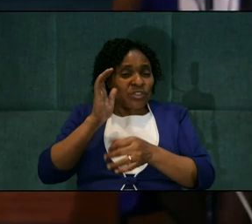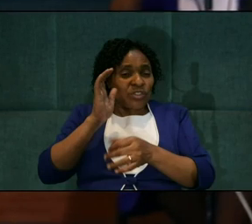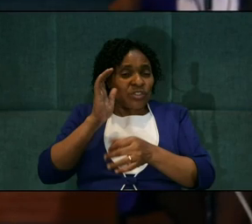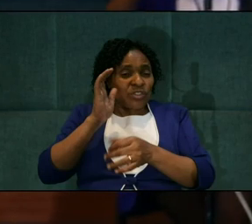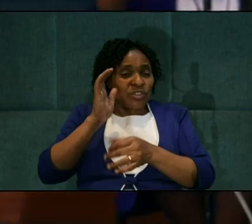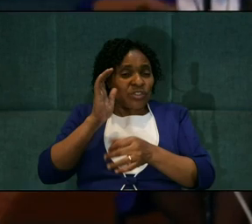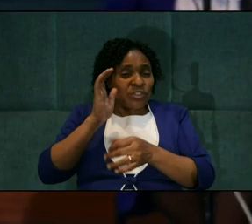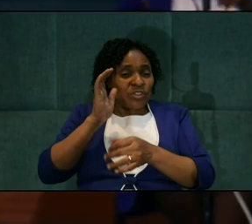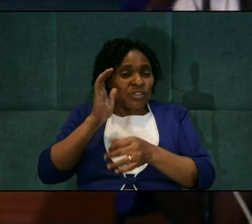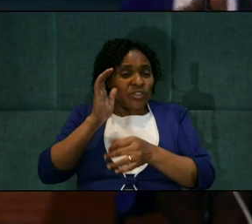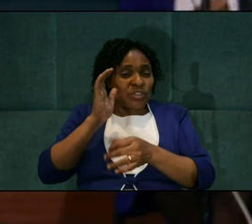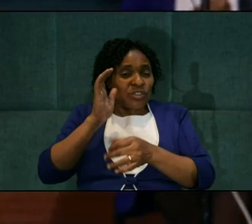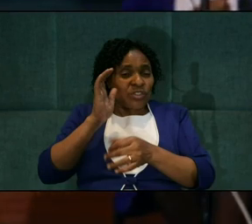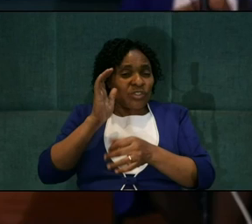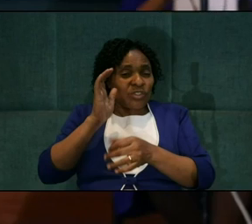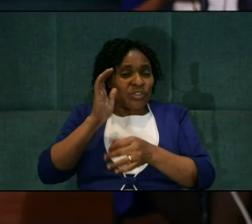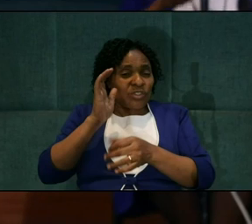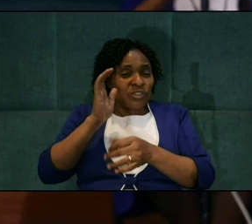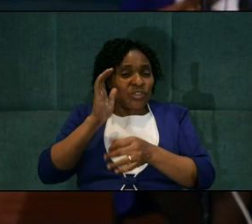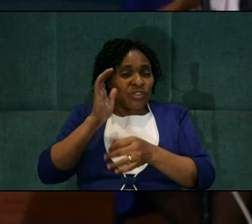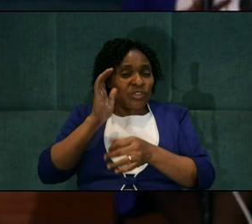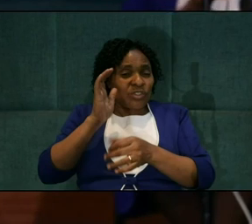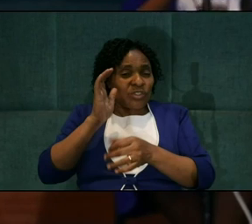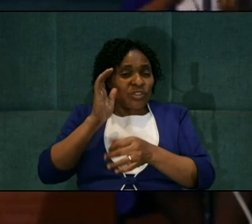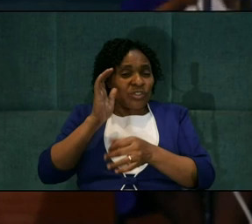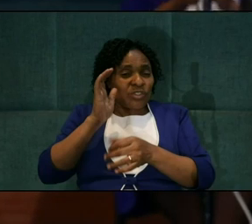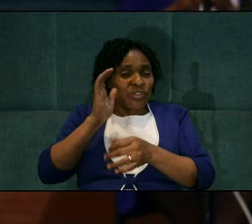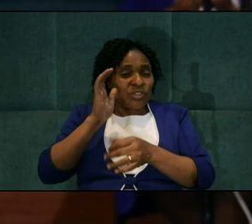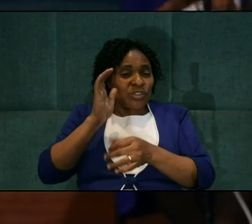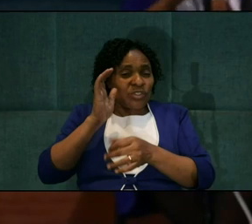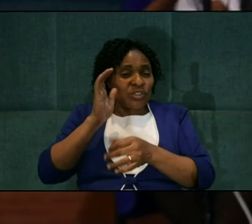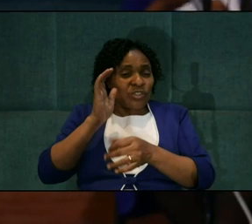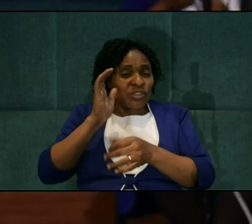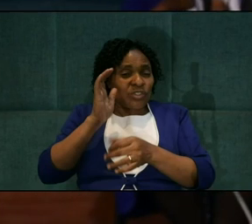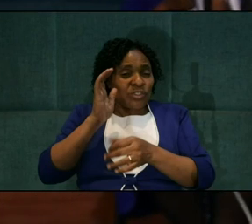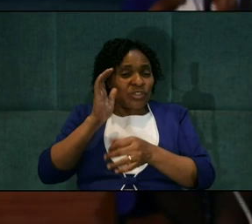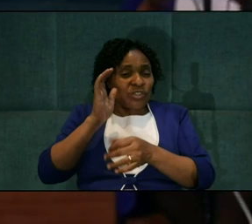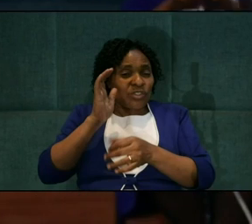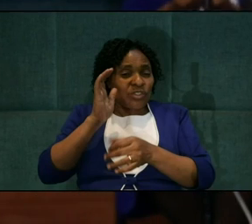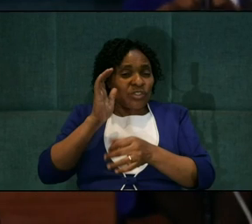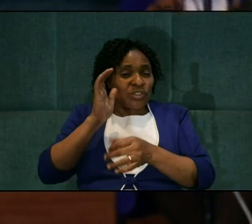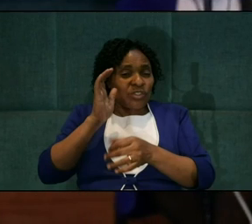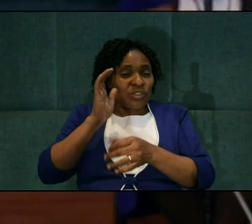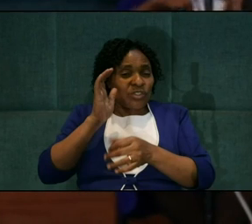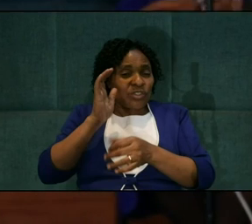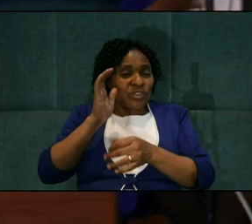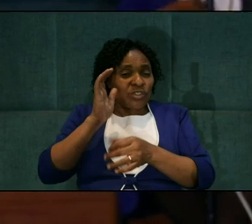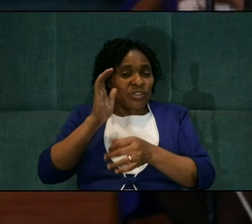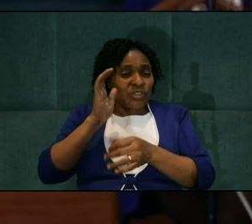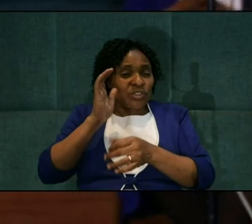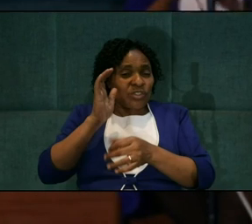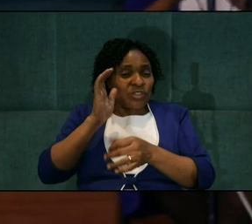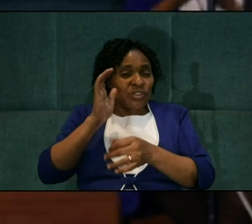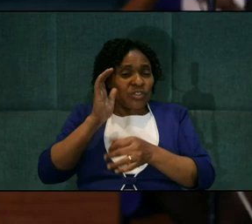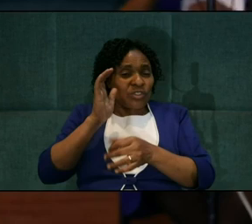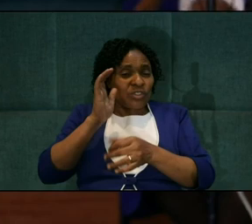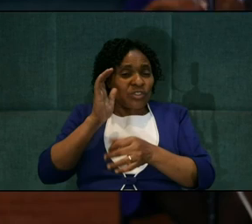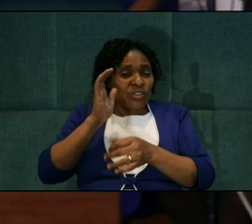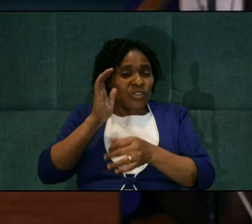days. Find a church that is anchored in the word of the living God. That's why I'm still in the Adventist